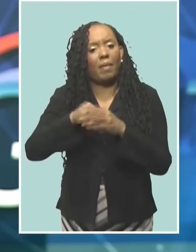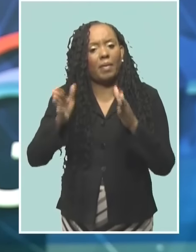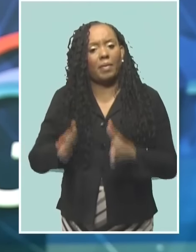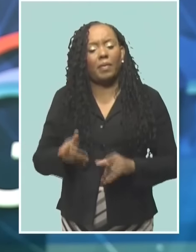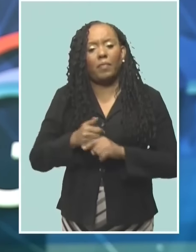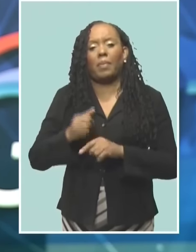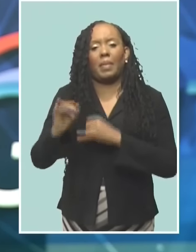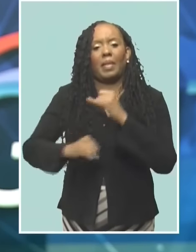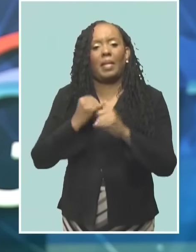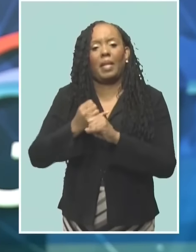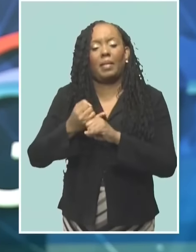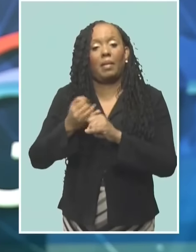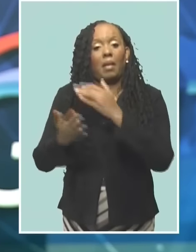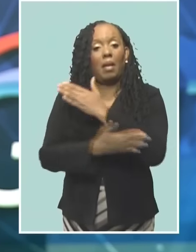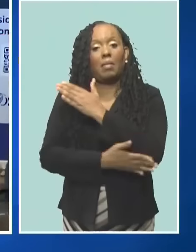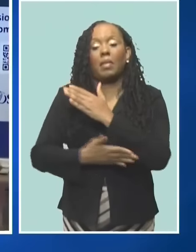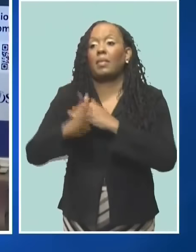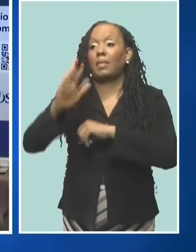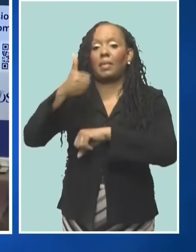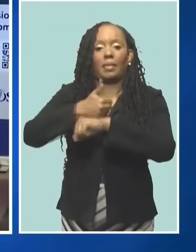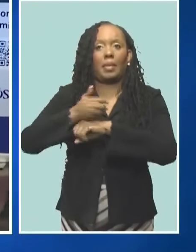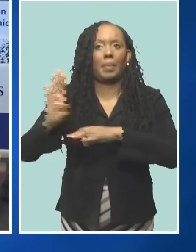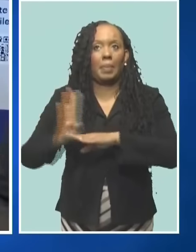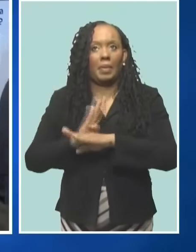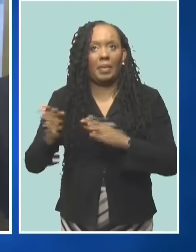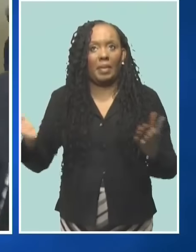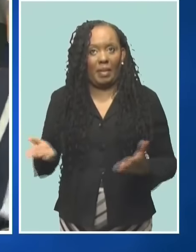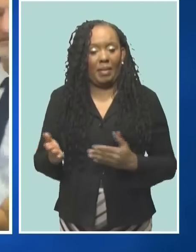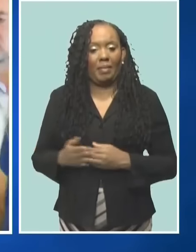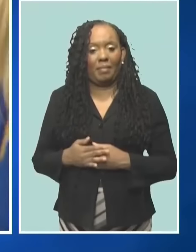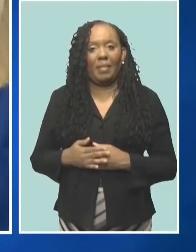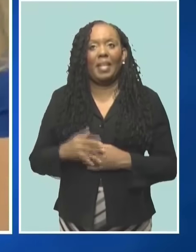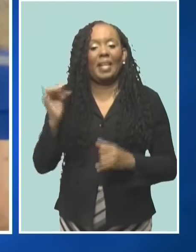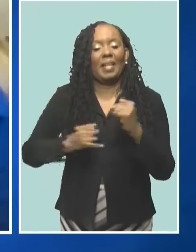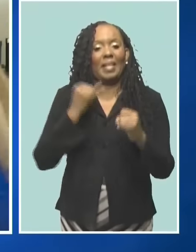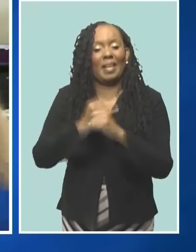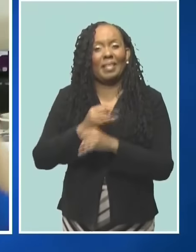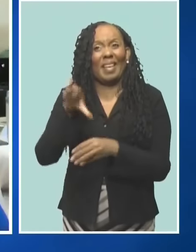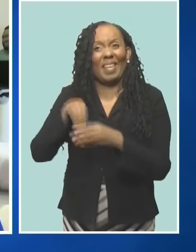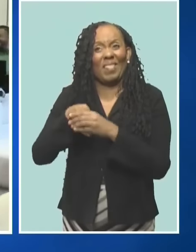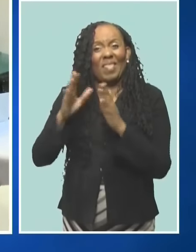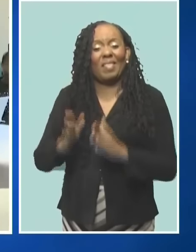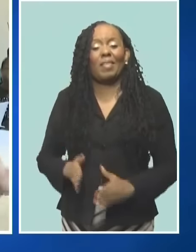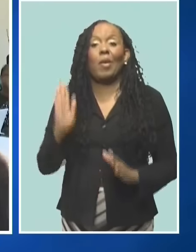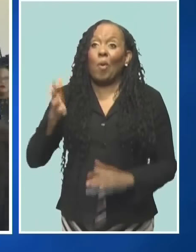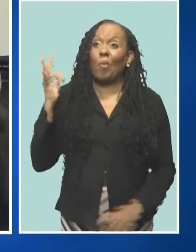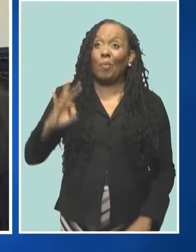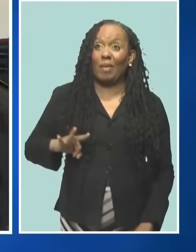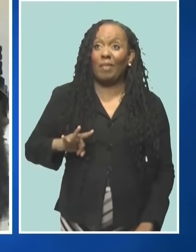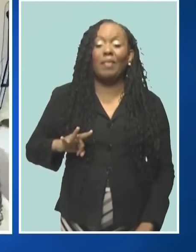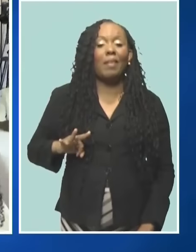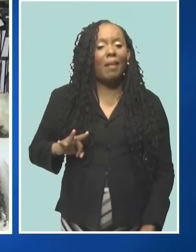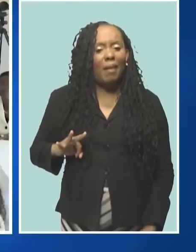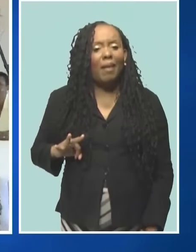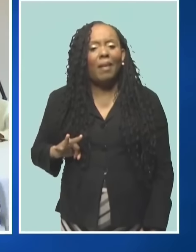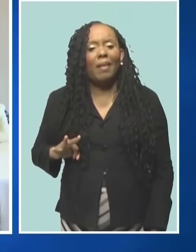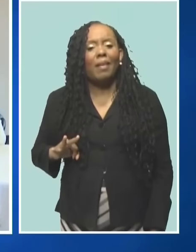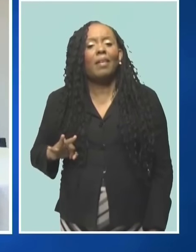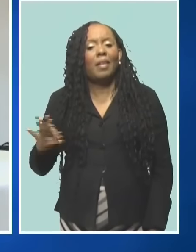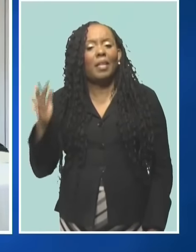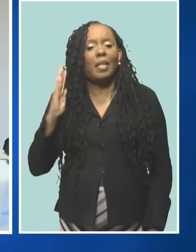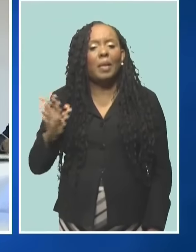in Barbados. Senator Blackman says international investors stand to benefit from government's ongoing move to establish the island, which